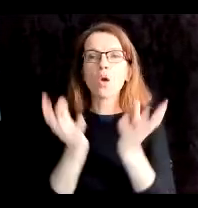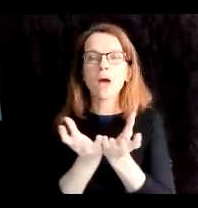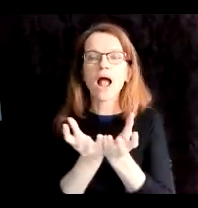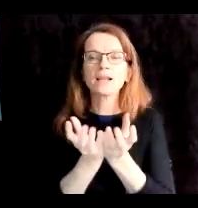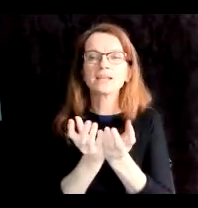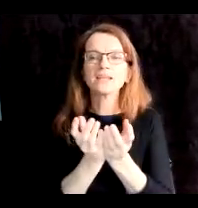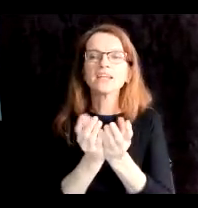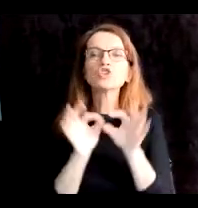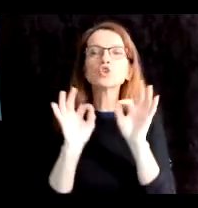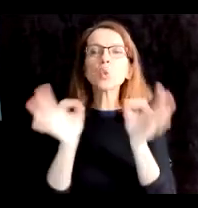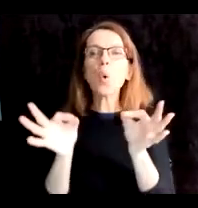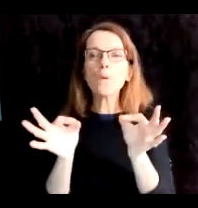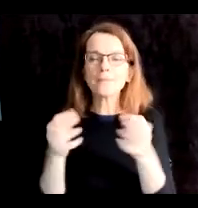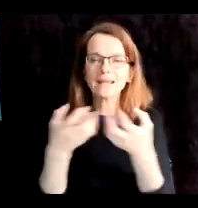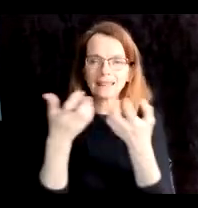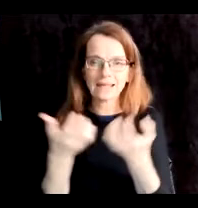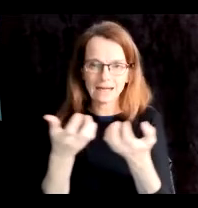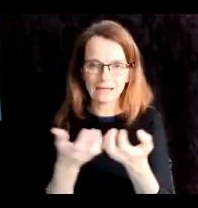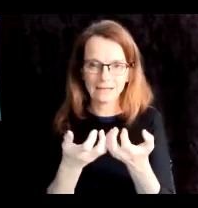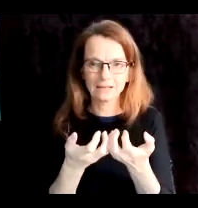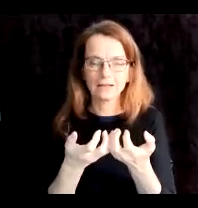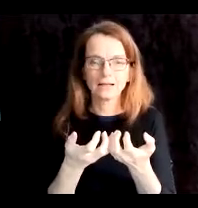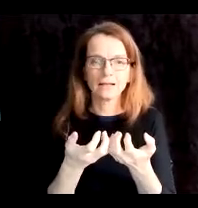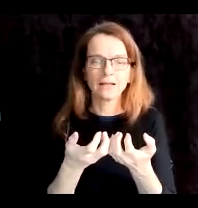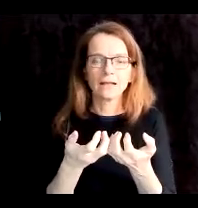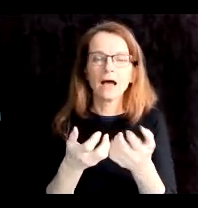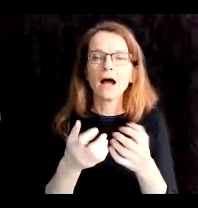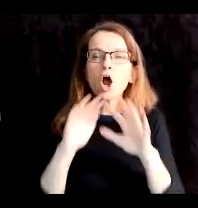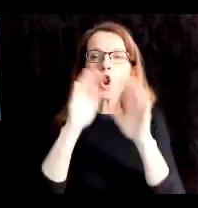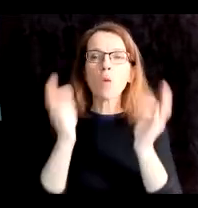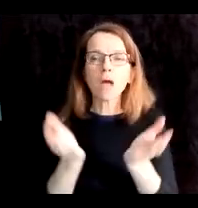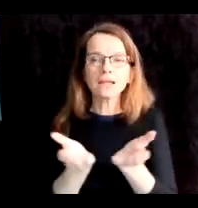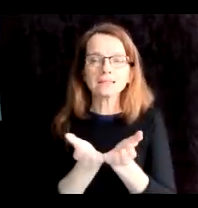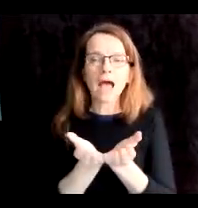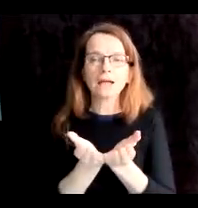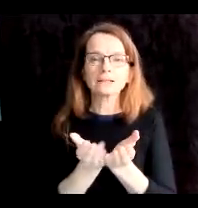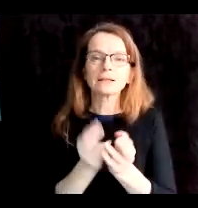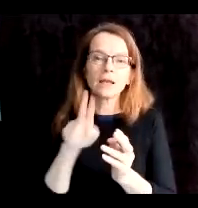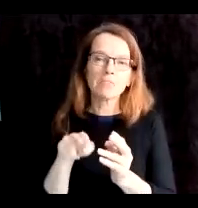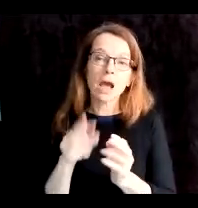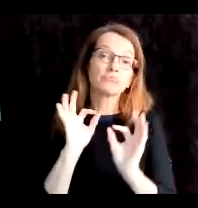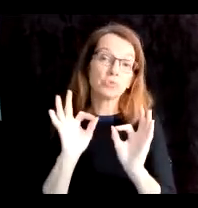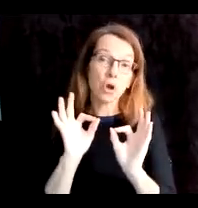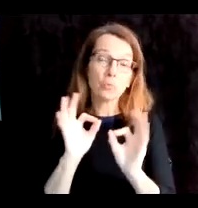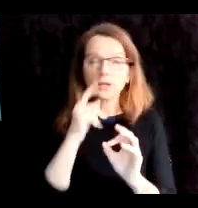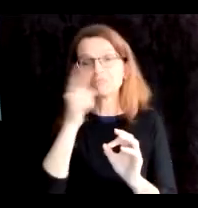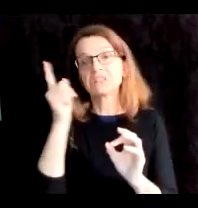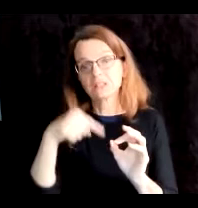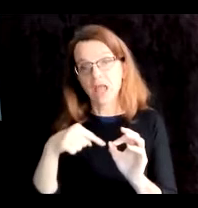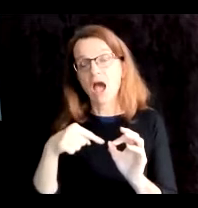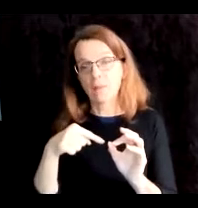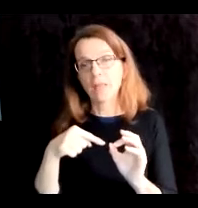the inevitable globalization with all good and bad sides. And then there were a few more or less